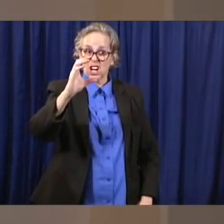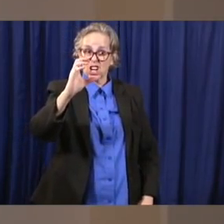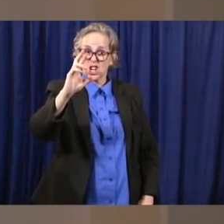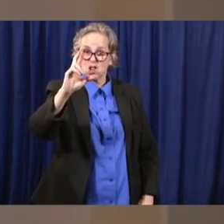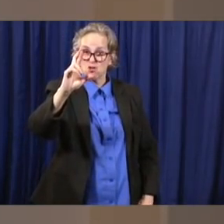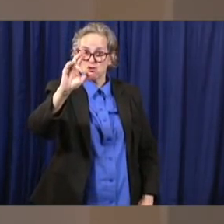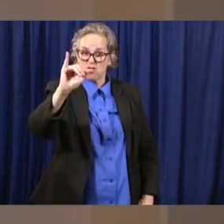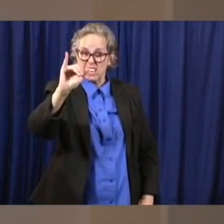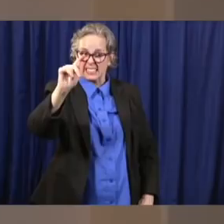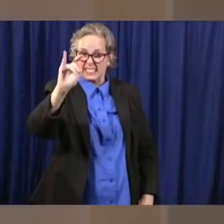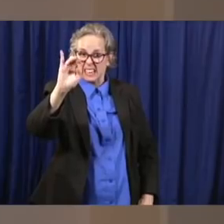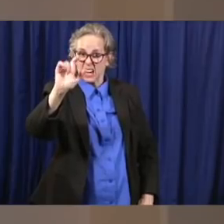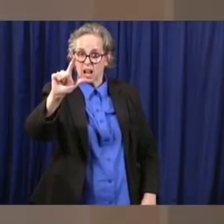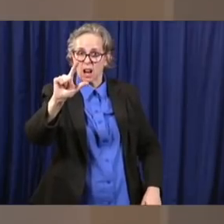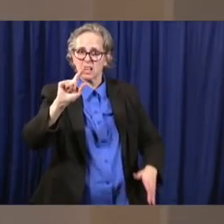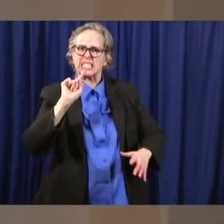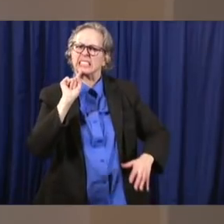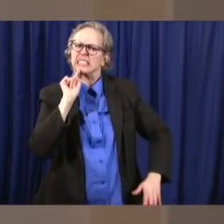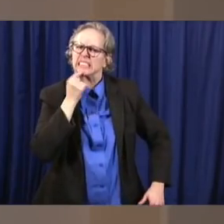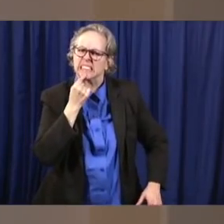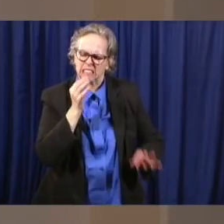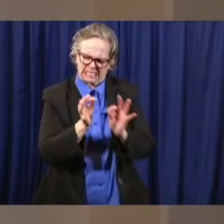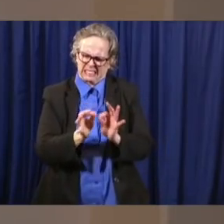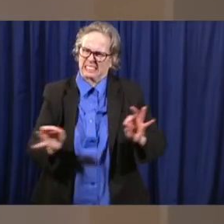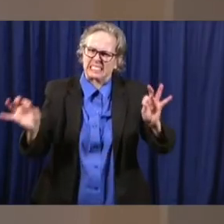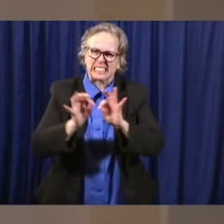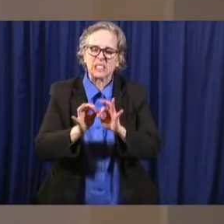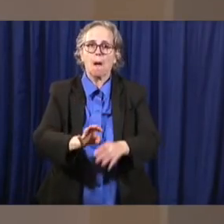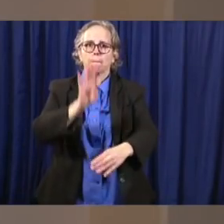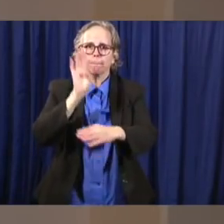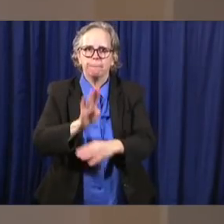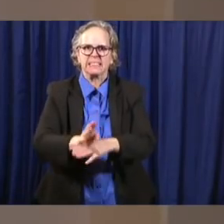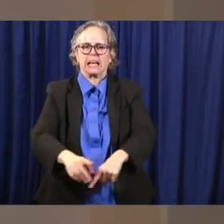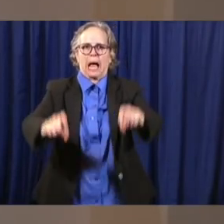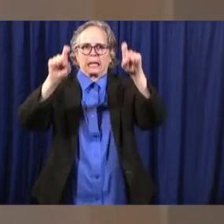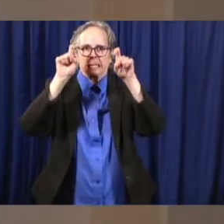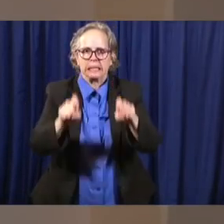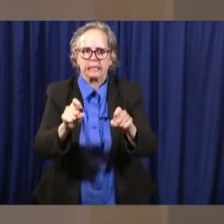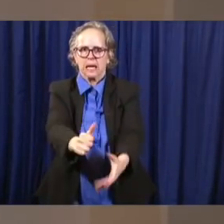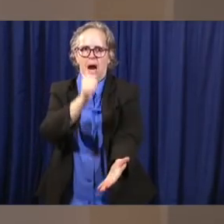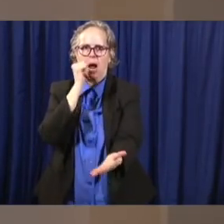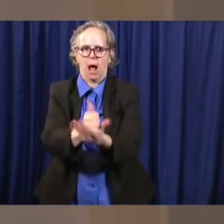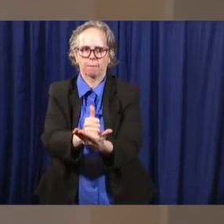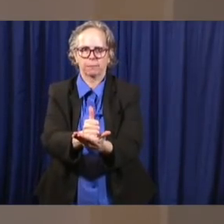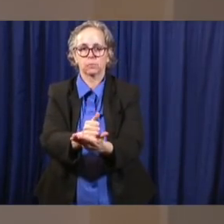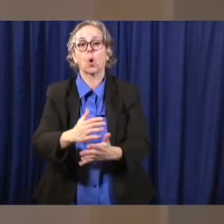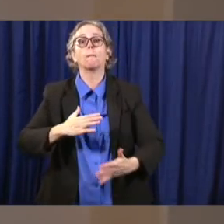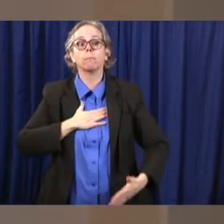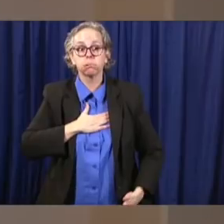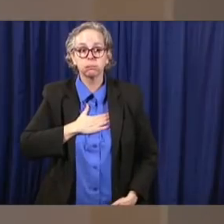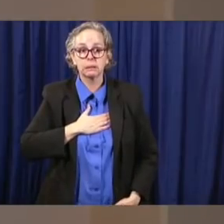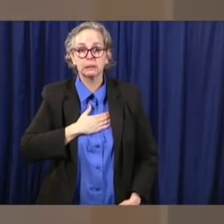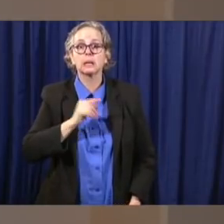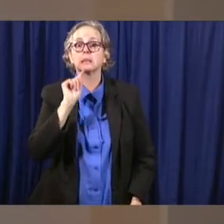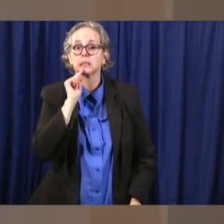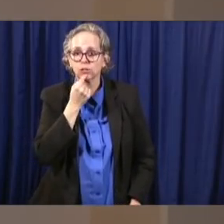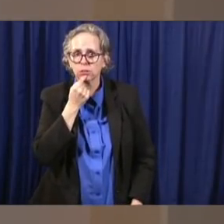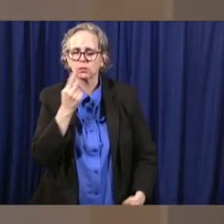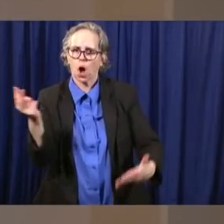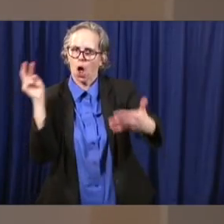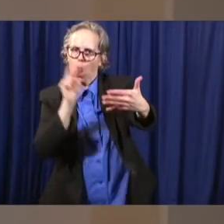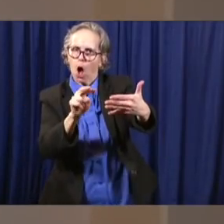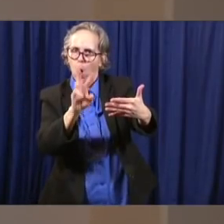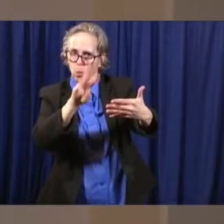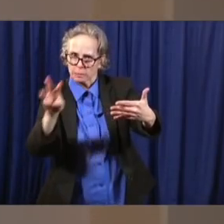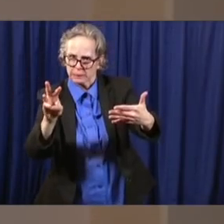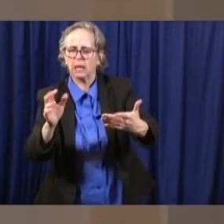there, and we encourage you to go take a look at that. And I had this call, I keep getting this call from a lot of folks who